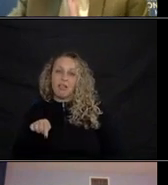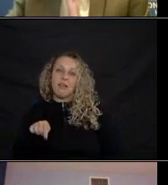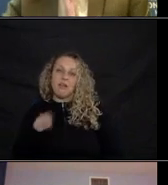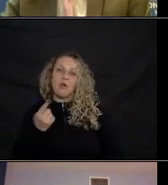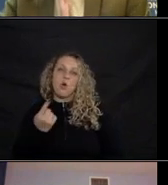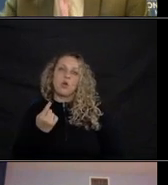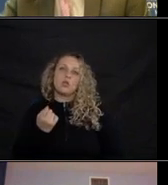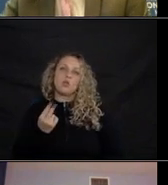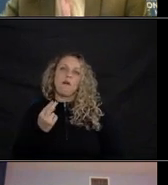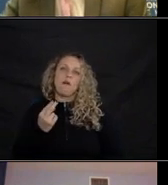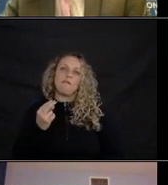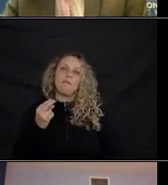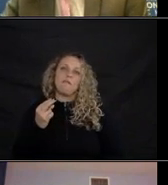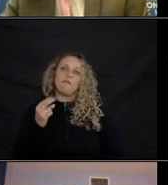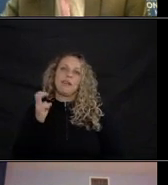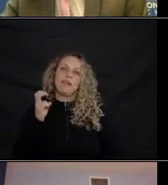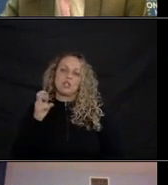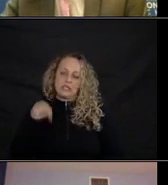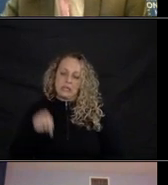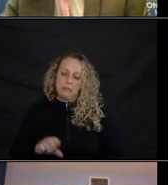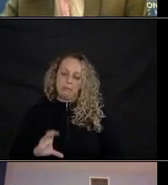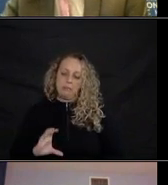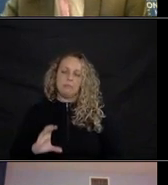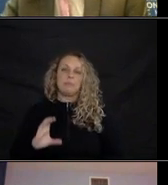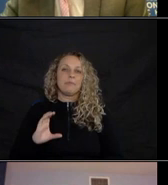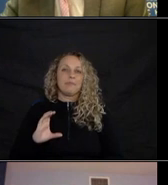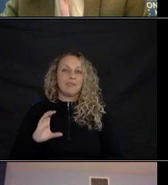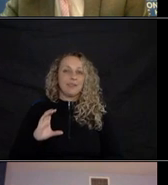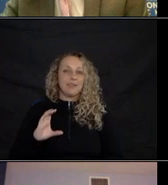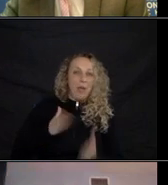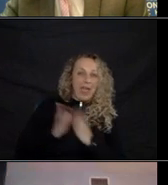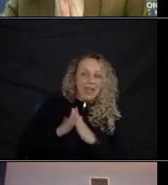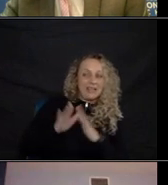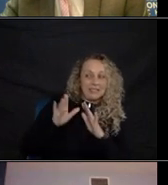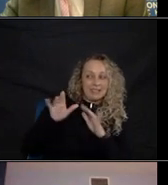12 inches deep. And I asked the city engineer